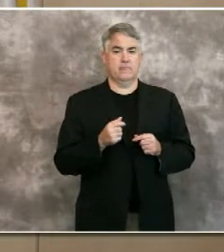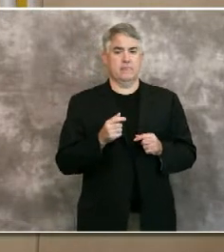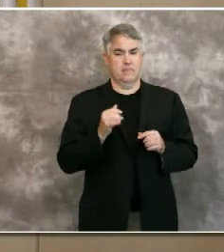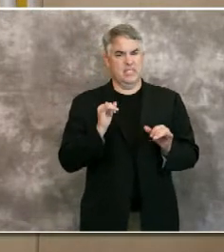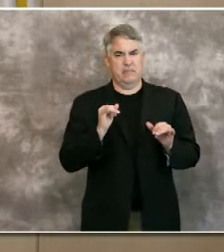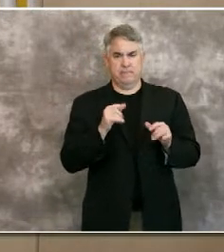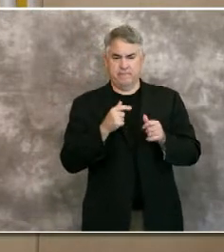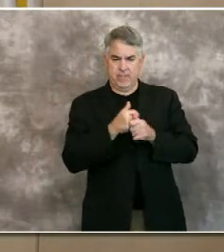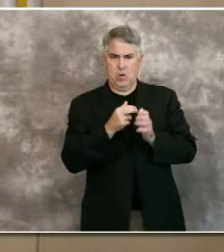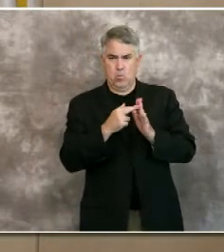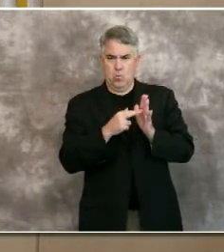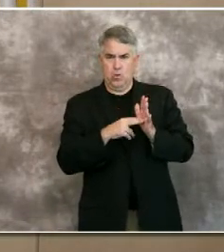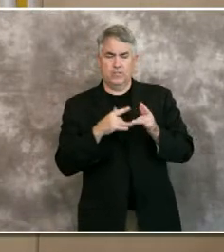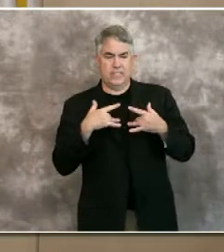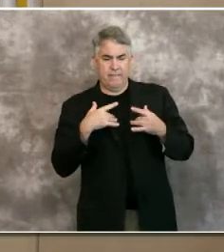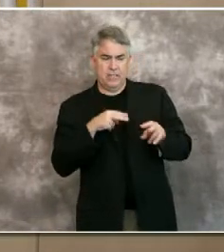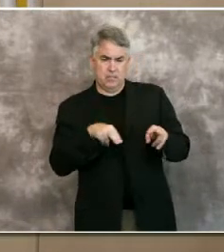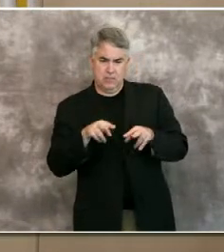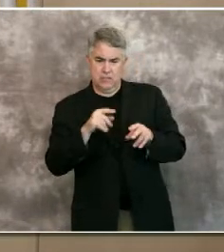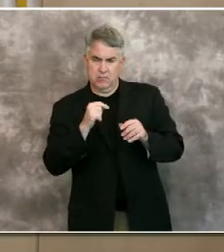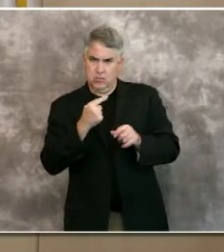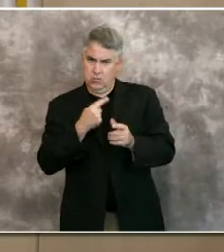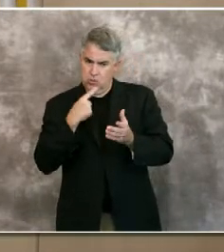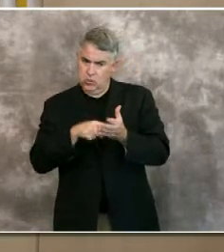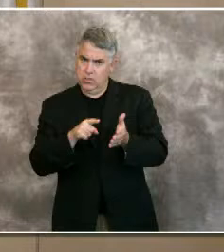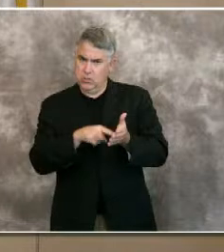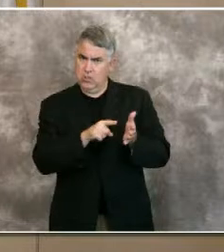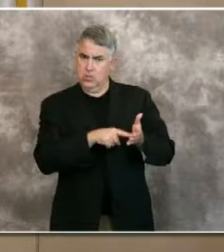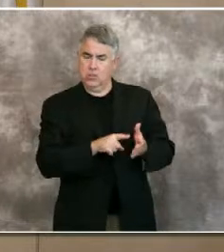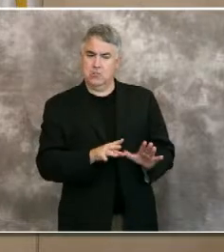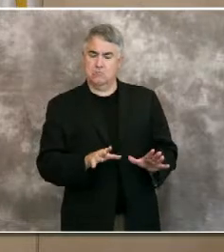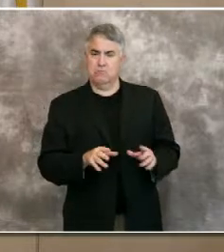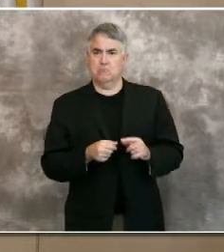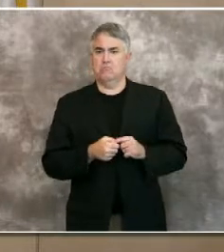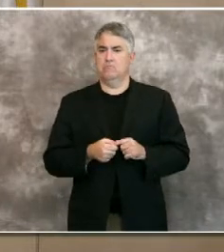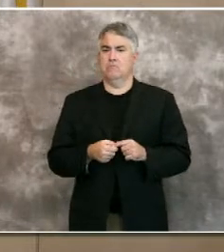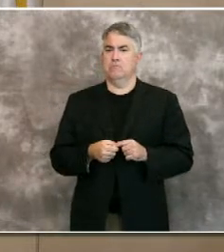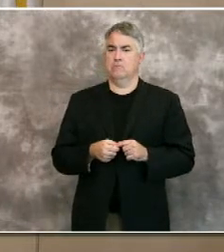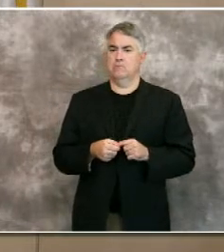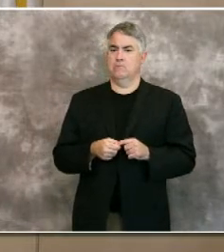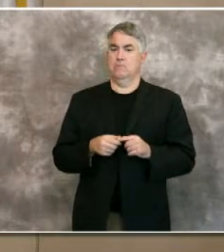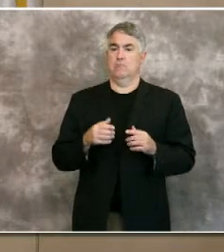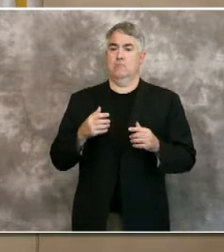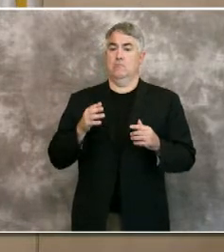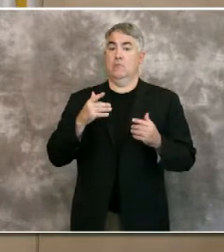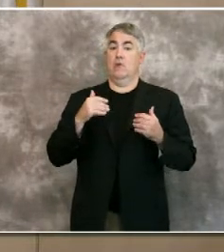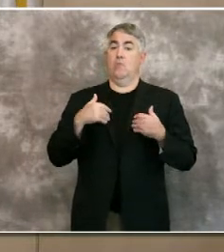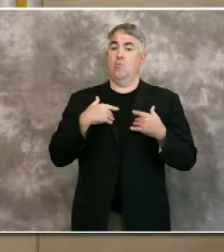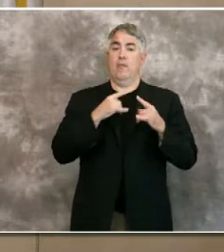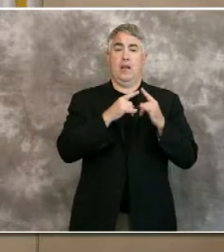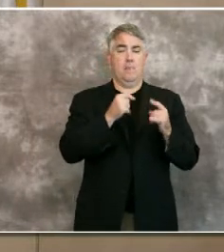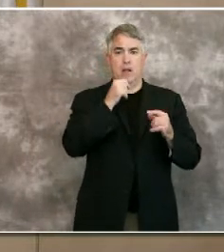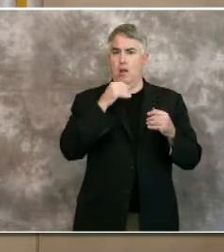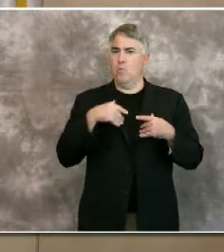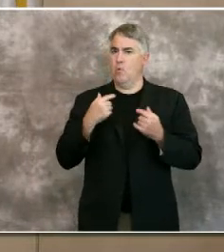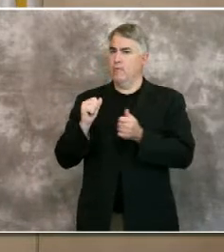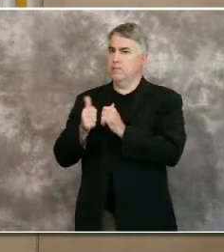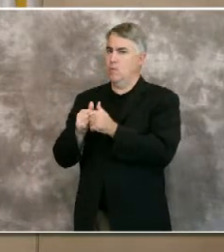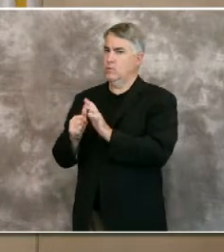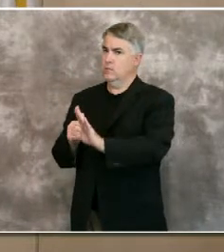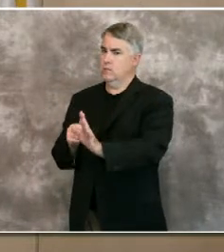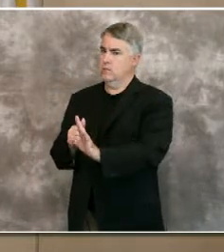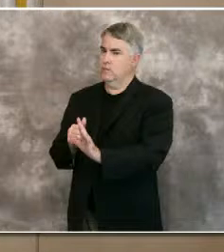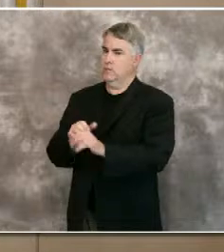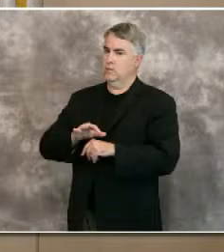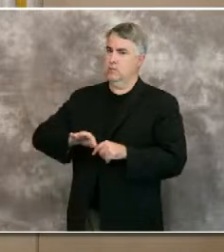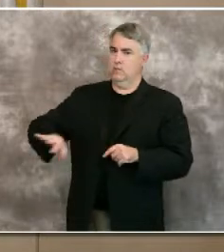for youth. In terms of youth camps, not sports, not youth sports. The youth sports guidance